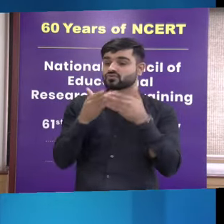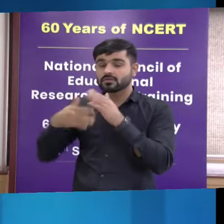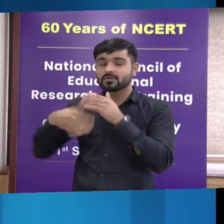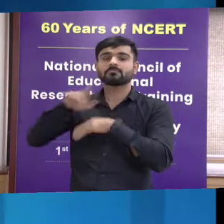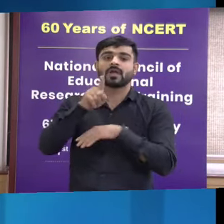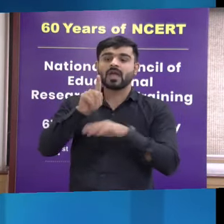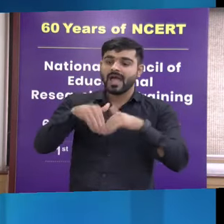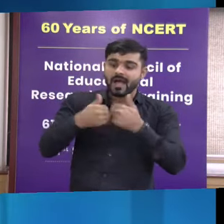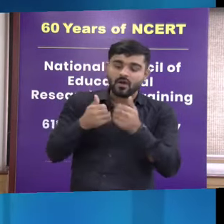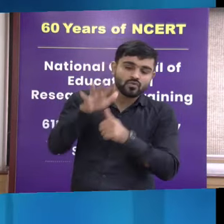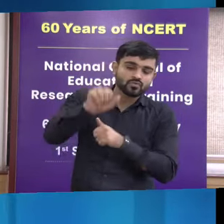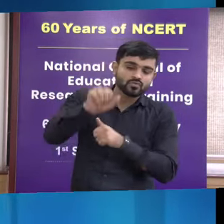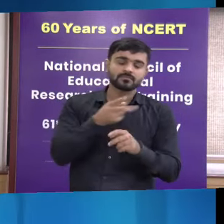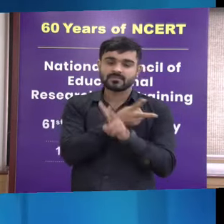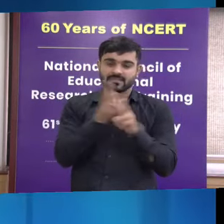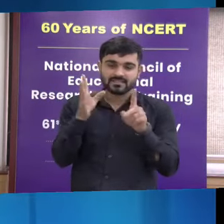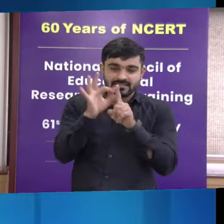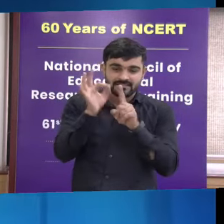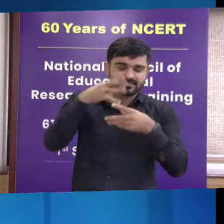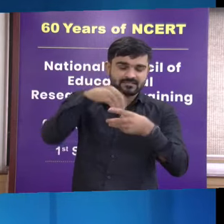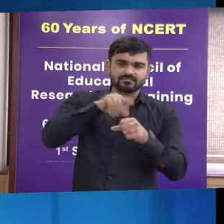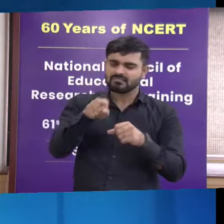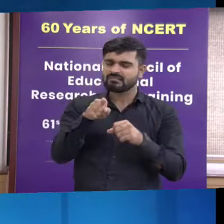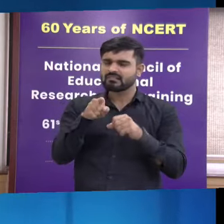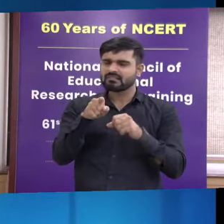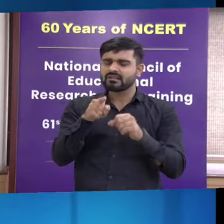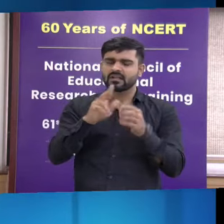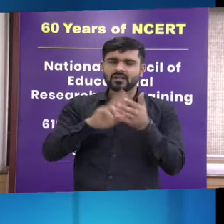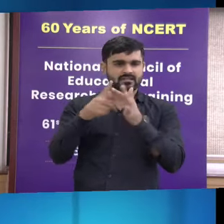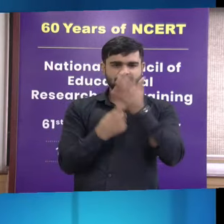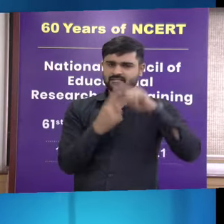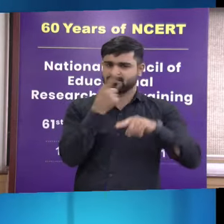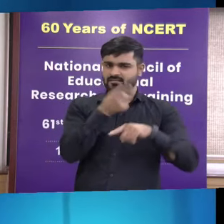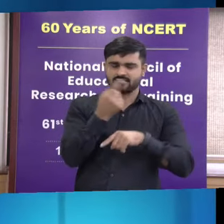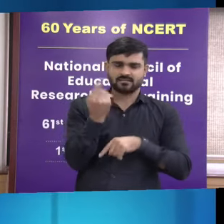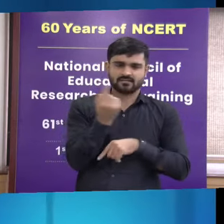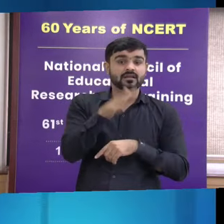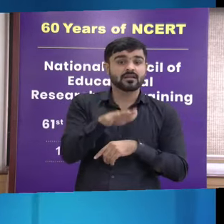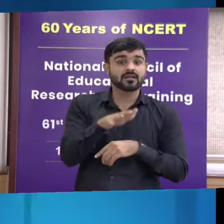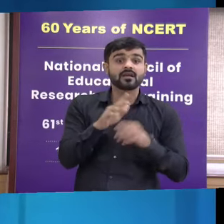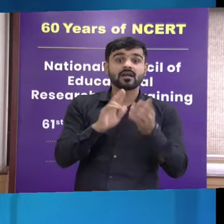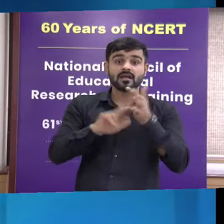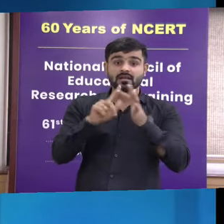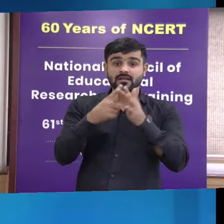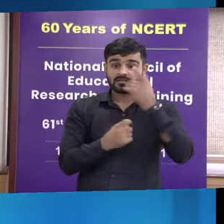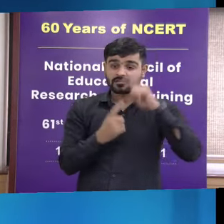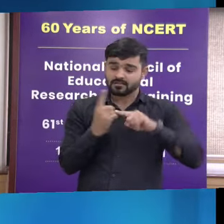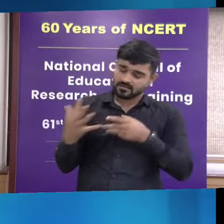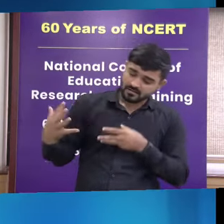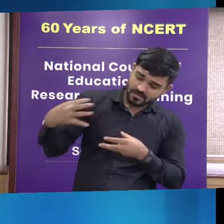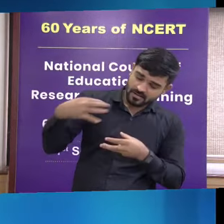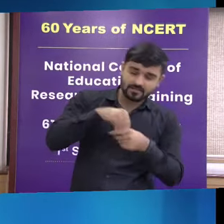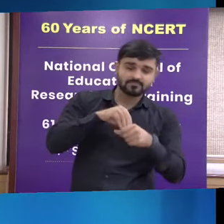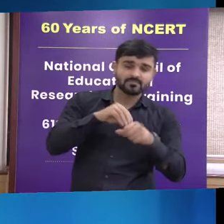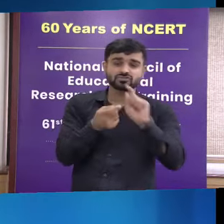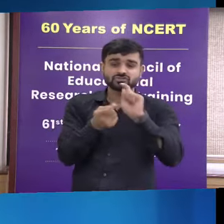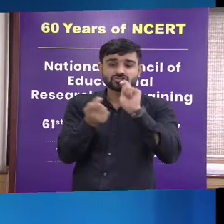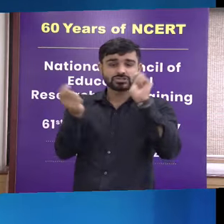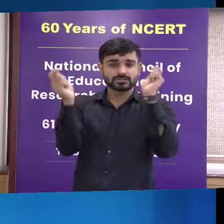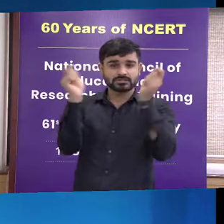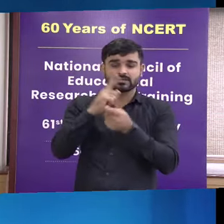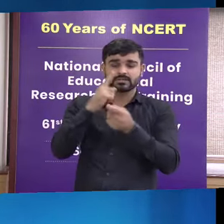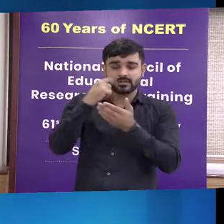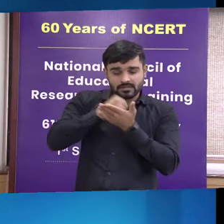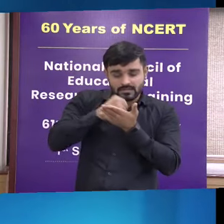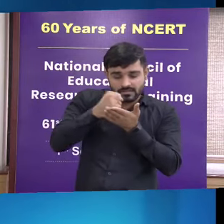catch a tiger. But this is not the case in NCERT. NCERT looking all these changes and try